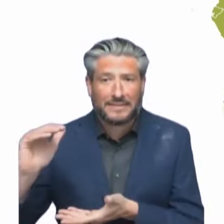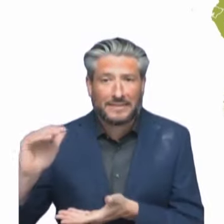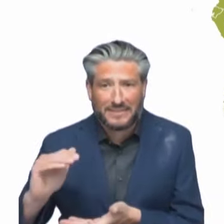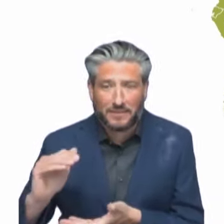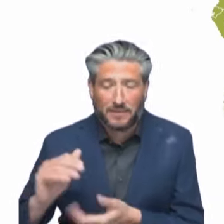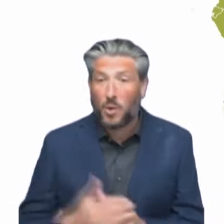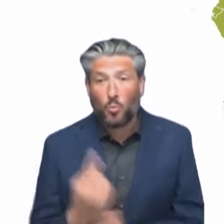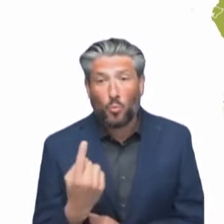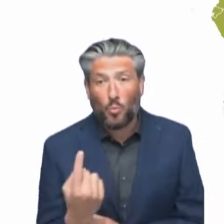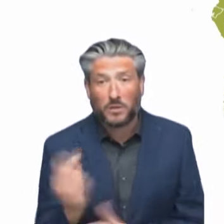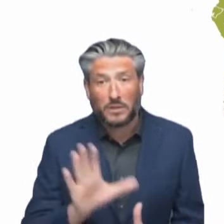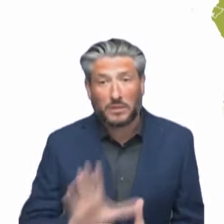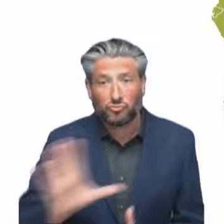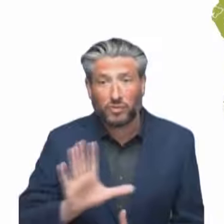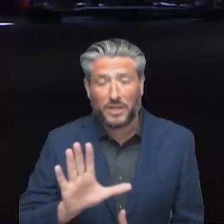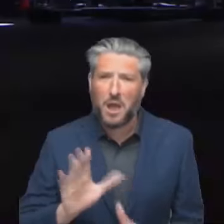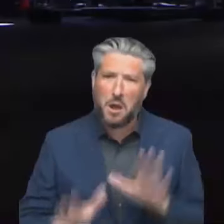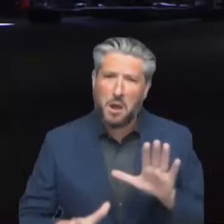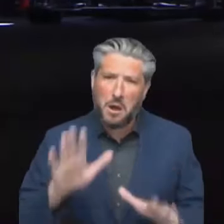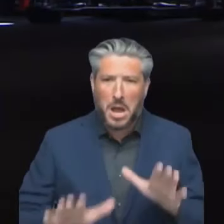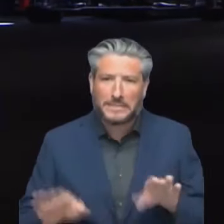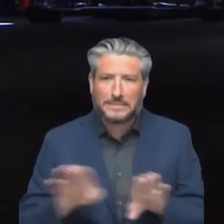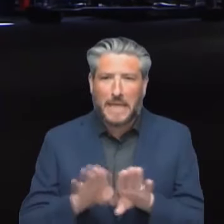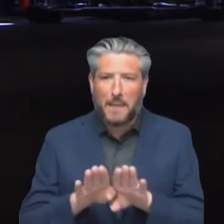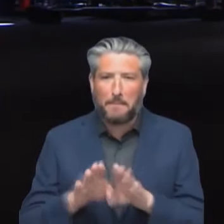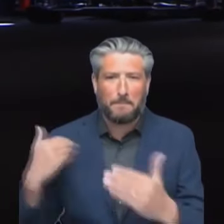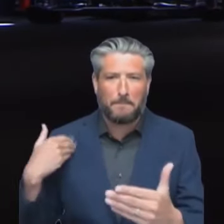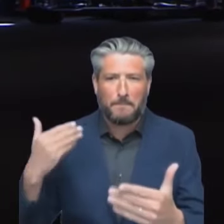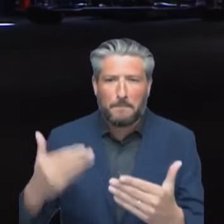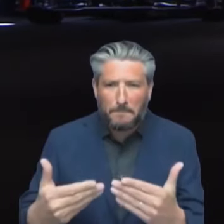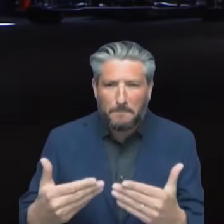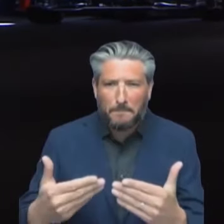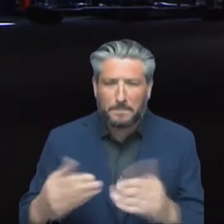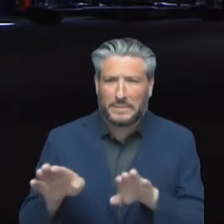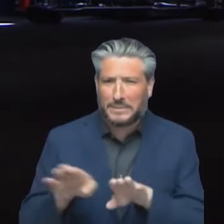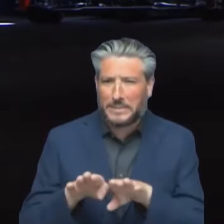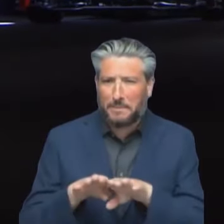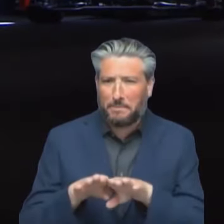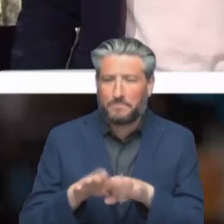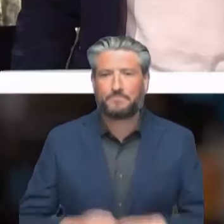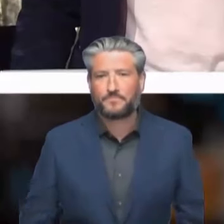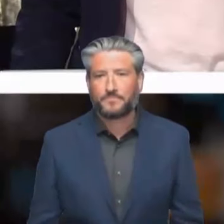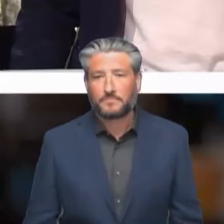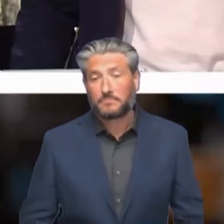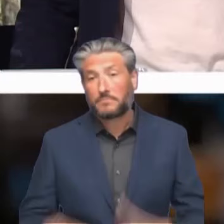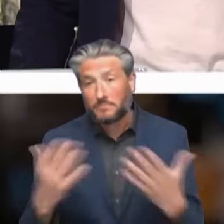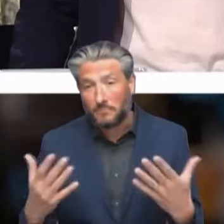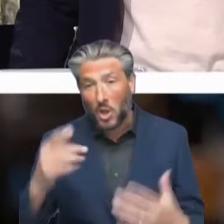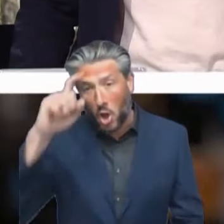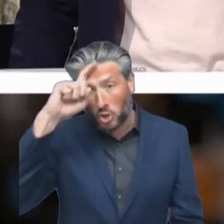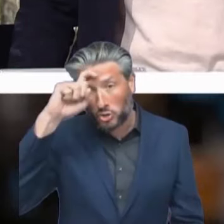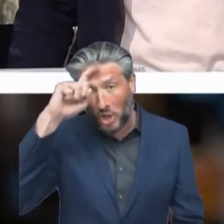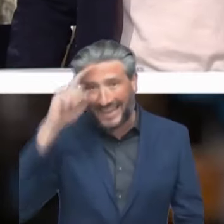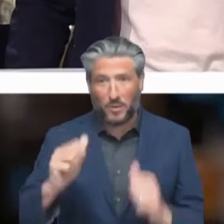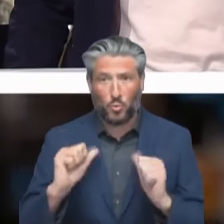about stable, driven in particular by the good performance of the Turkish market. In H2, the decline